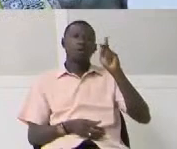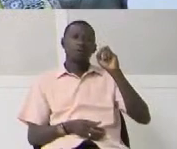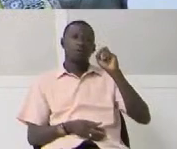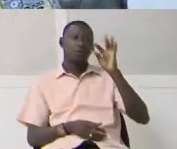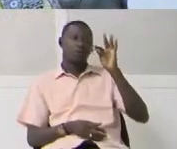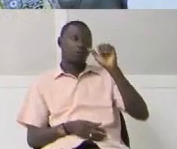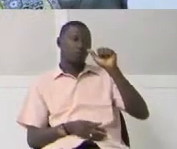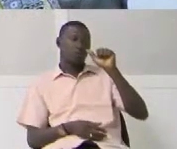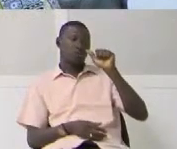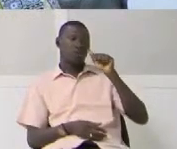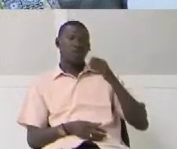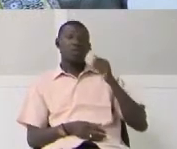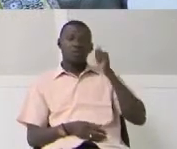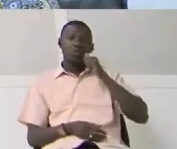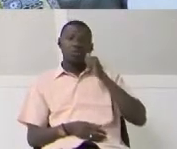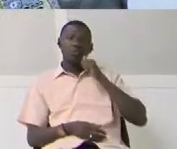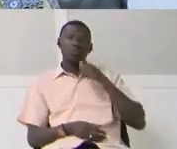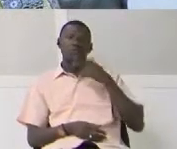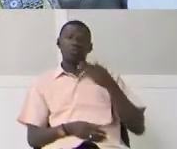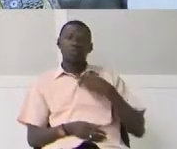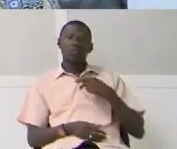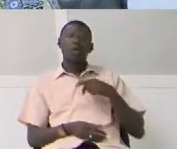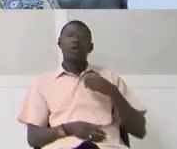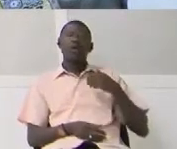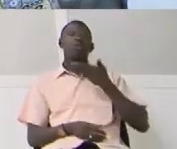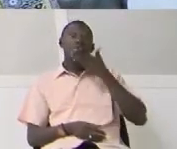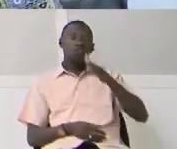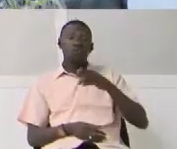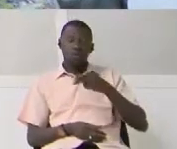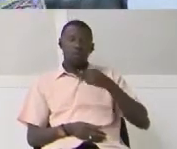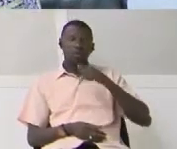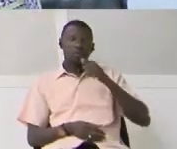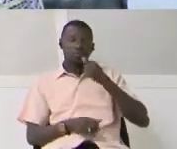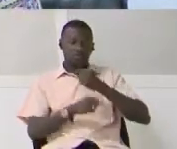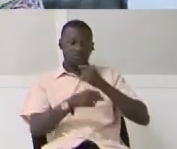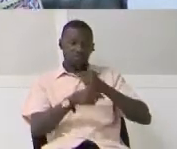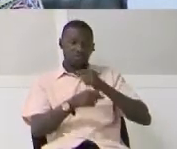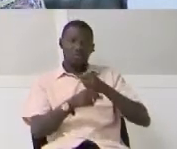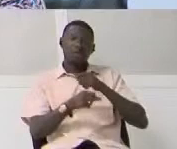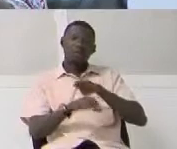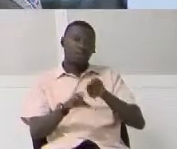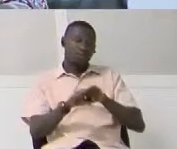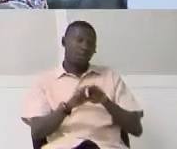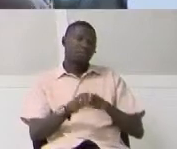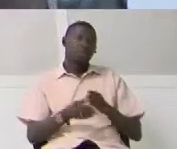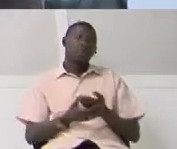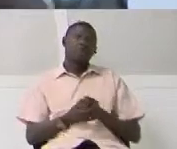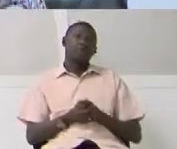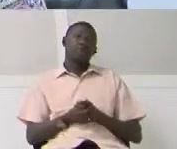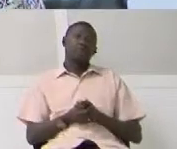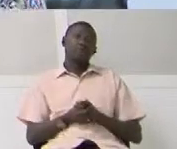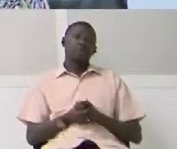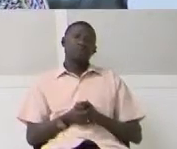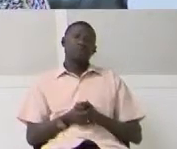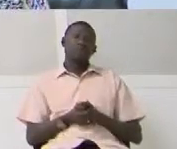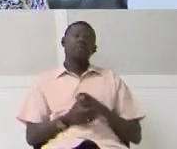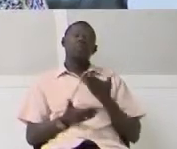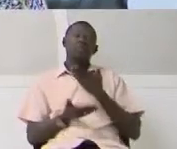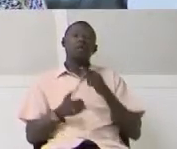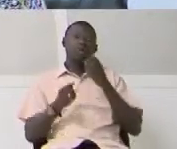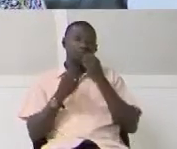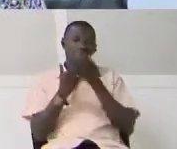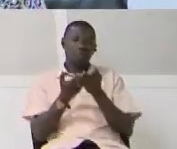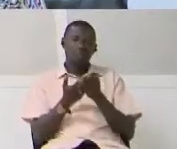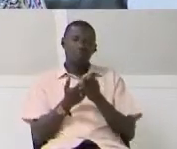worked that footpath, but there's no slab that is broken. So, my mother, my Hala is when the Japanese skills. That's why I said